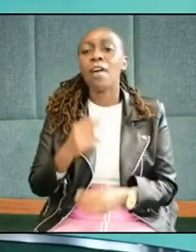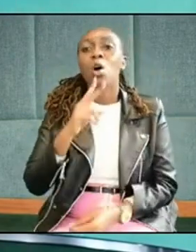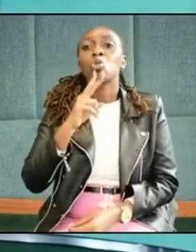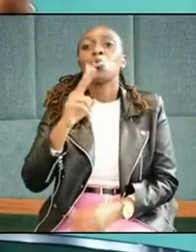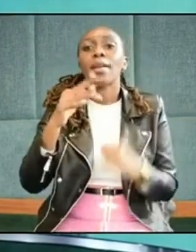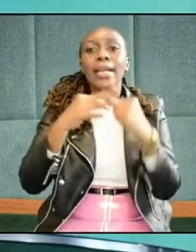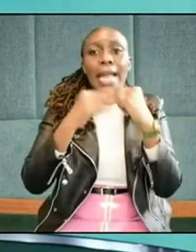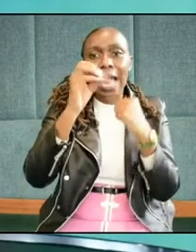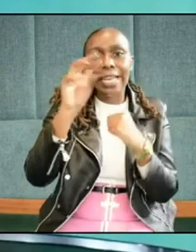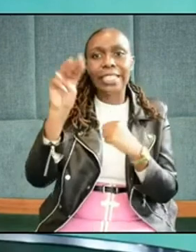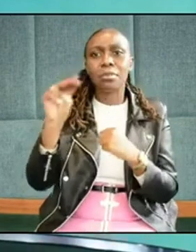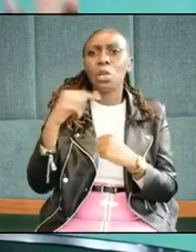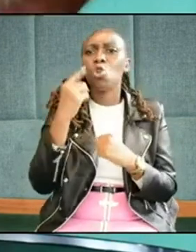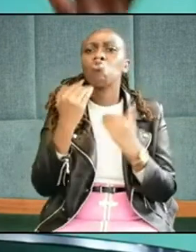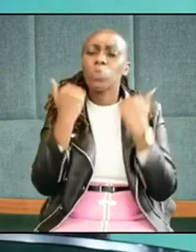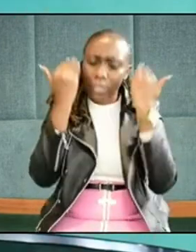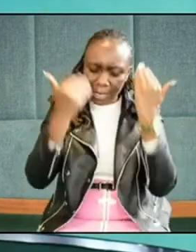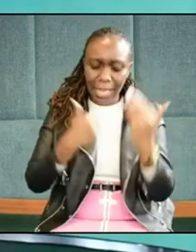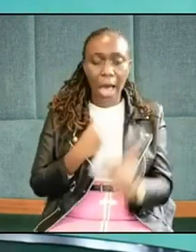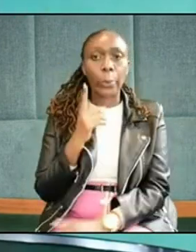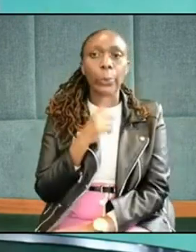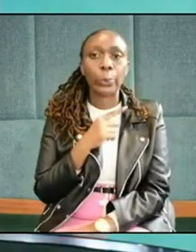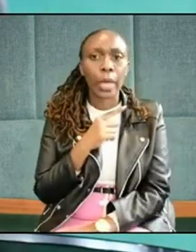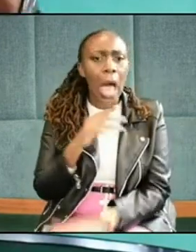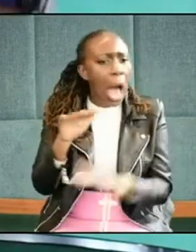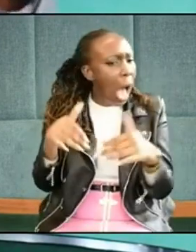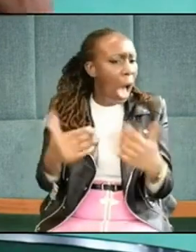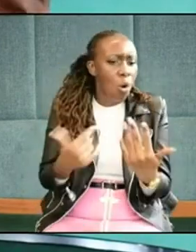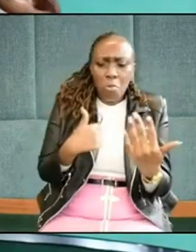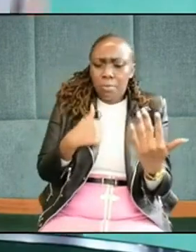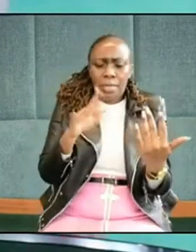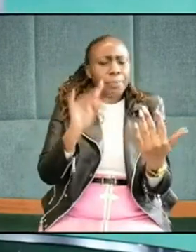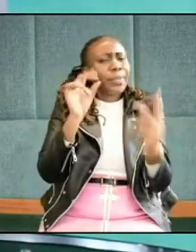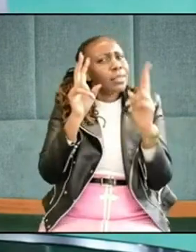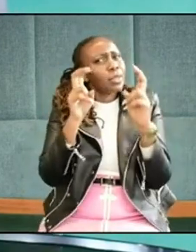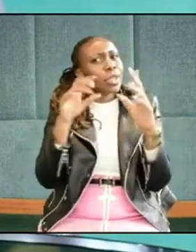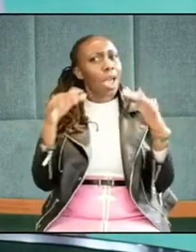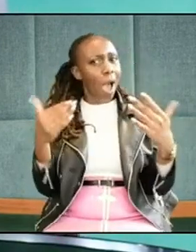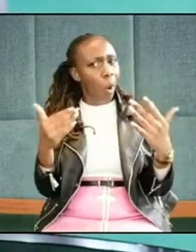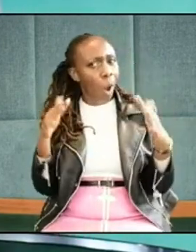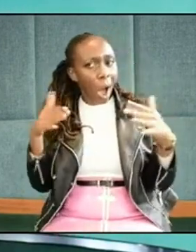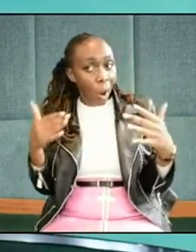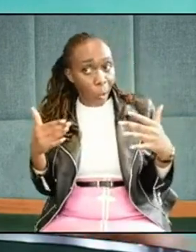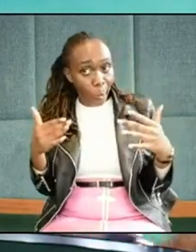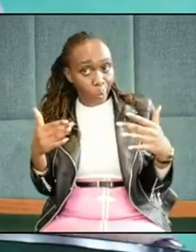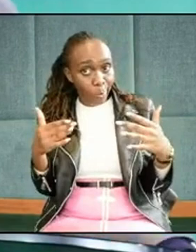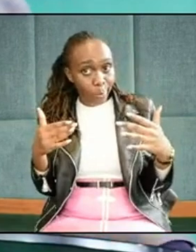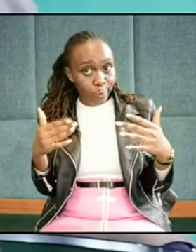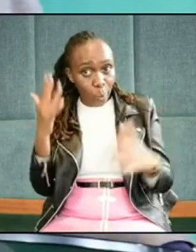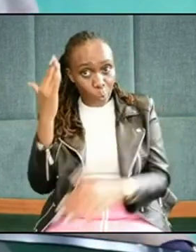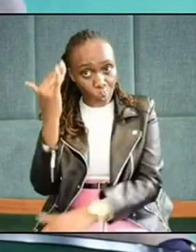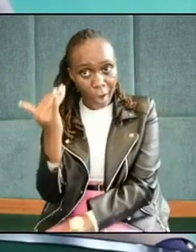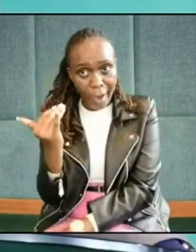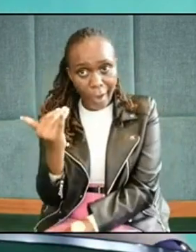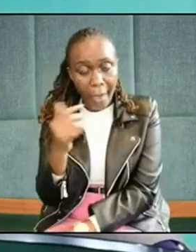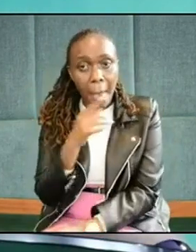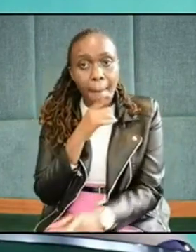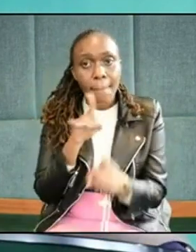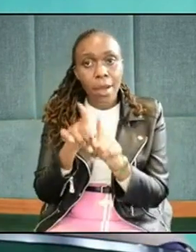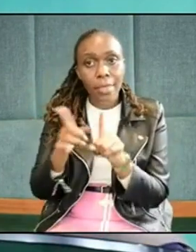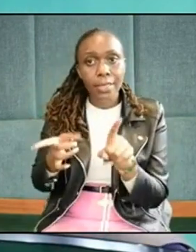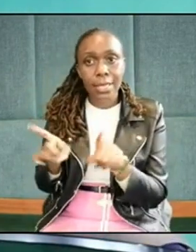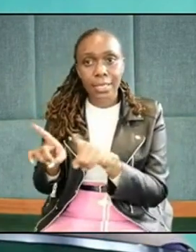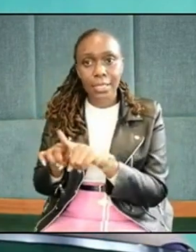people who are depressed today? How can that be? How can you come and say this to us? It is because, brothers and